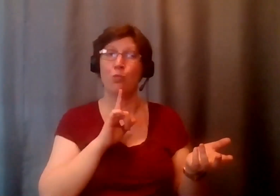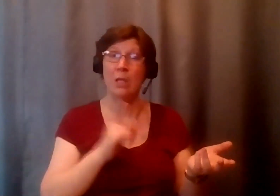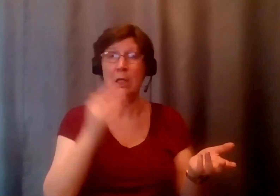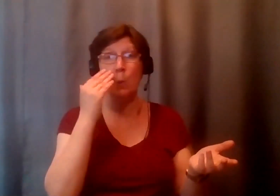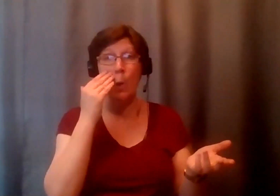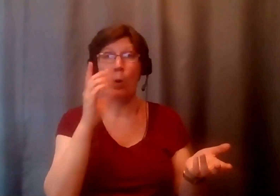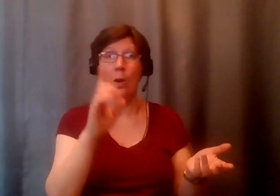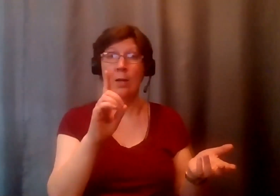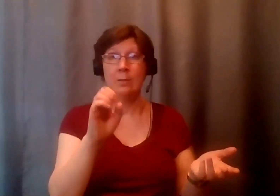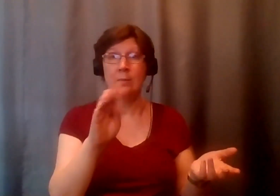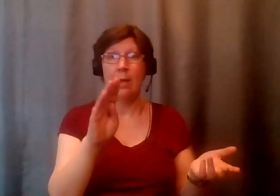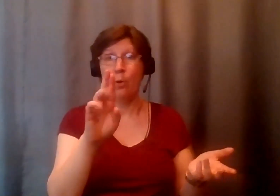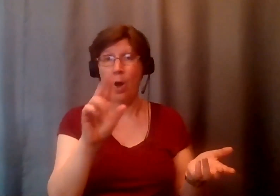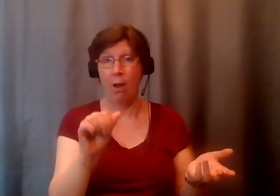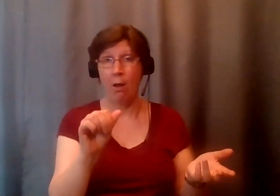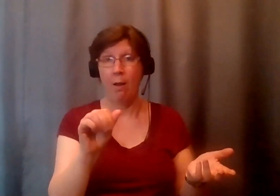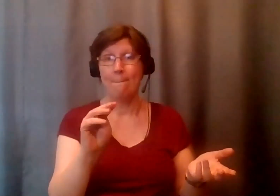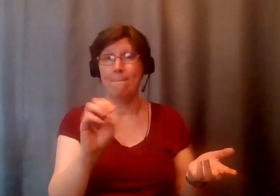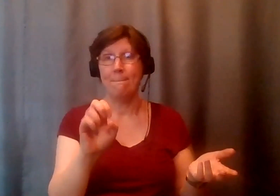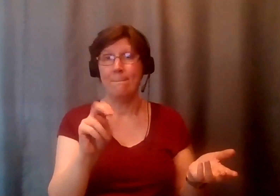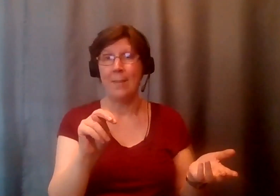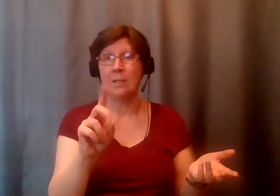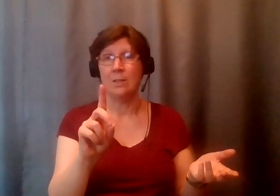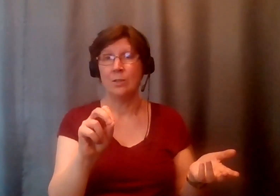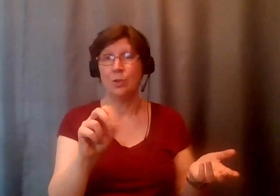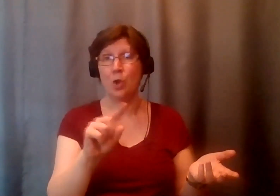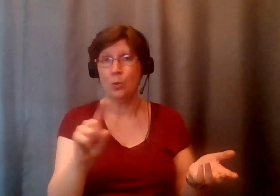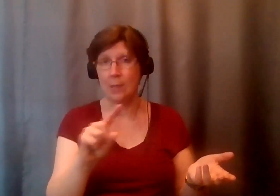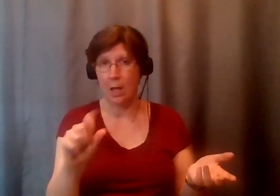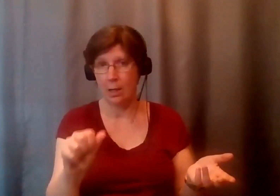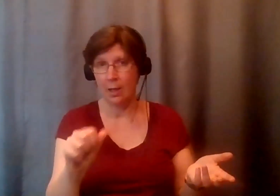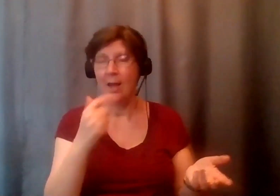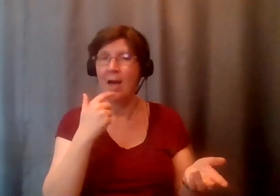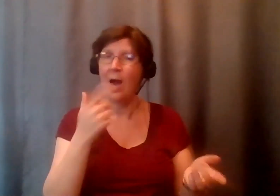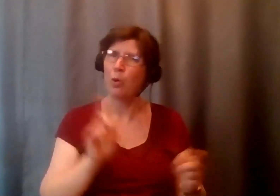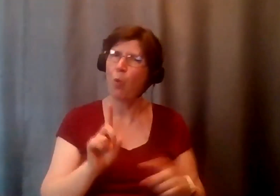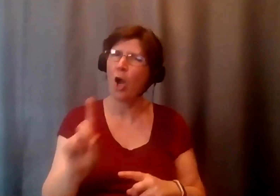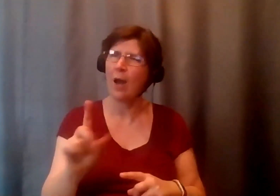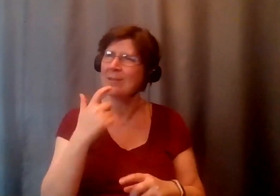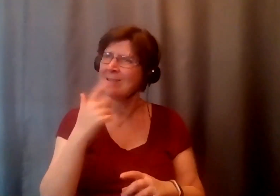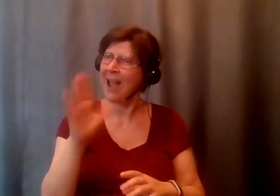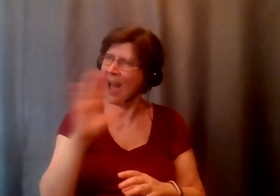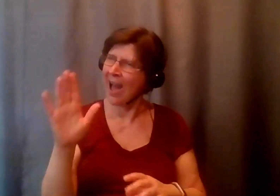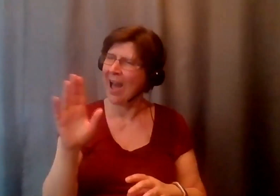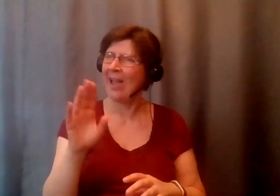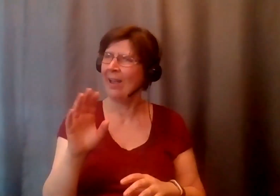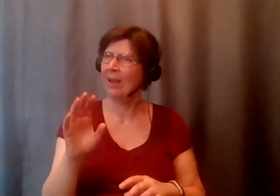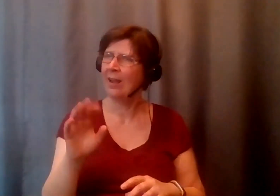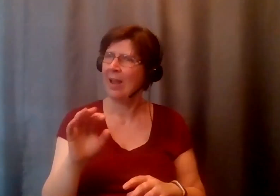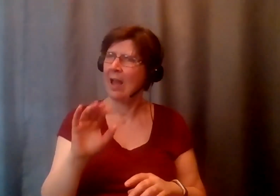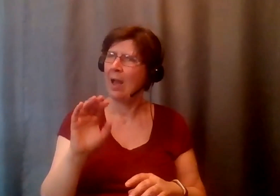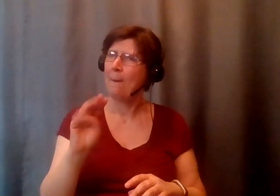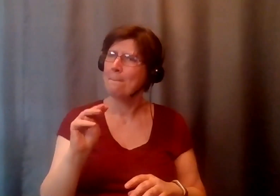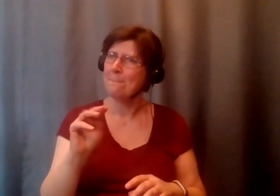Deborah Mendoza. I would go up and go, hi, Miss Mendoza. How are you today?